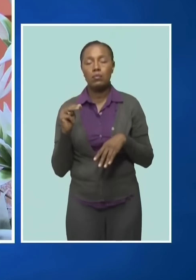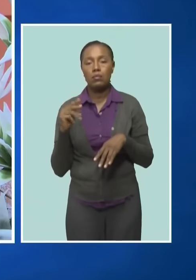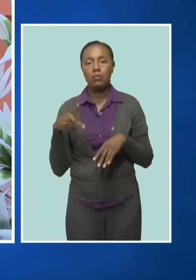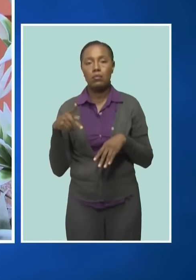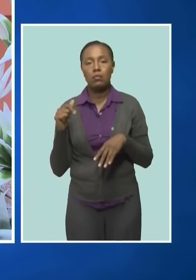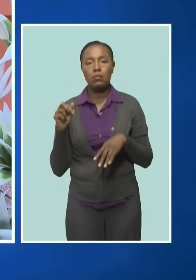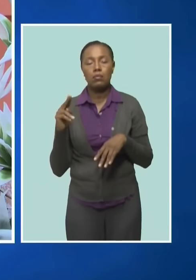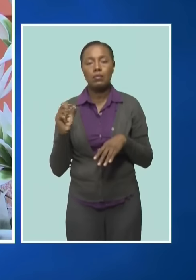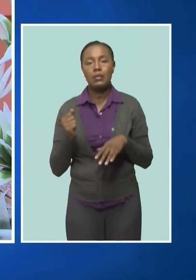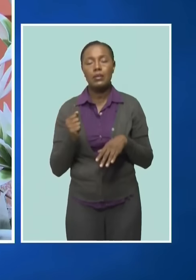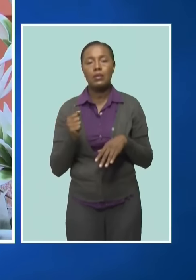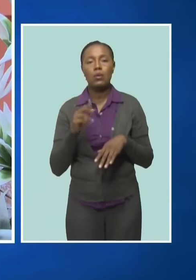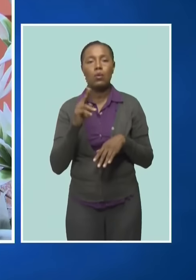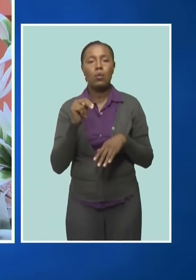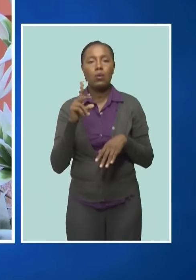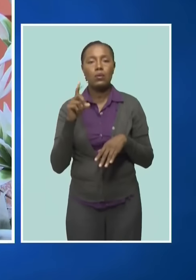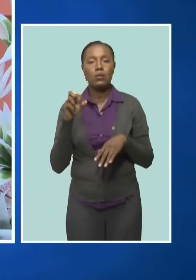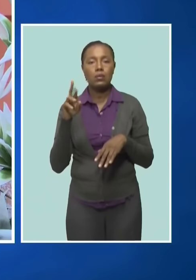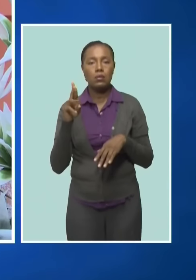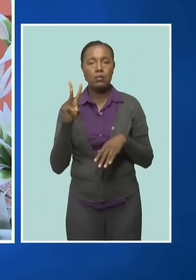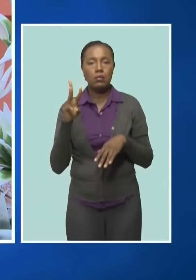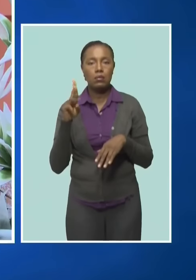things like underwriting,